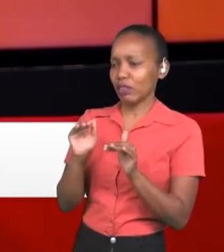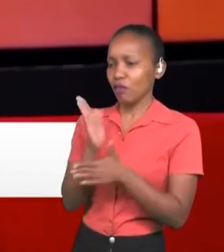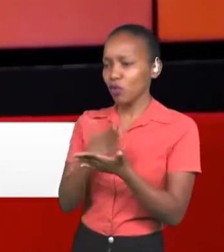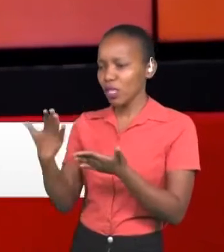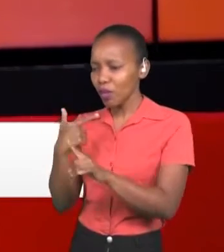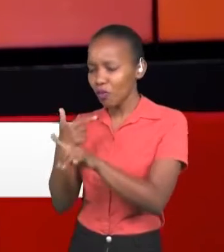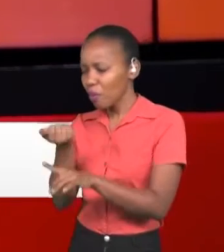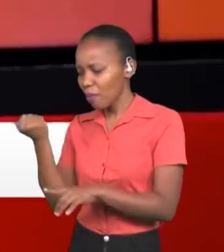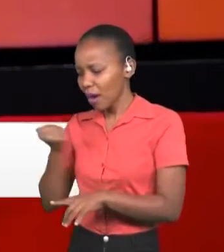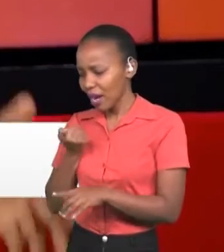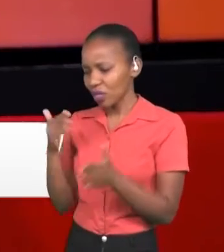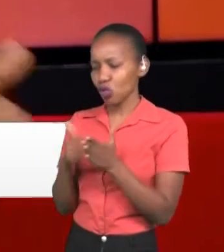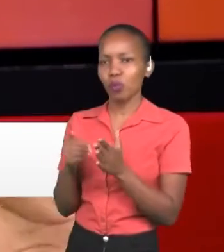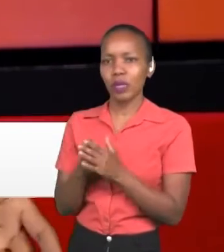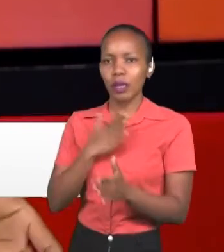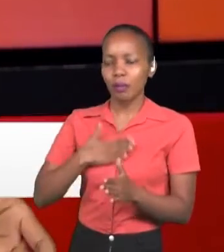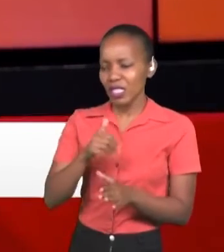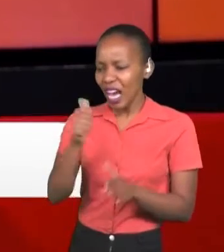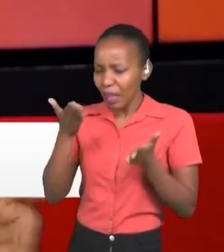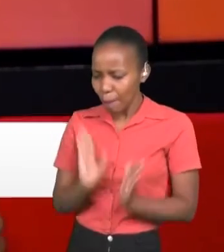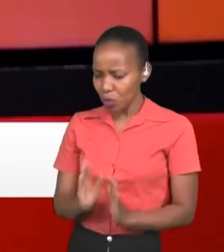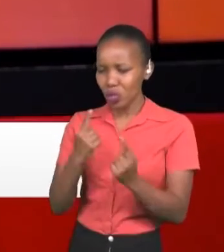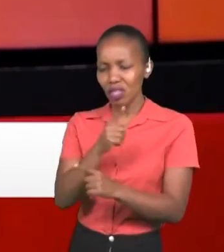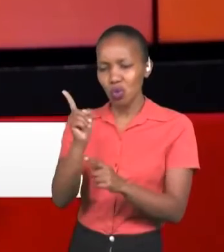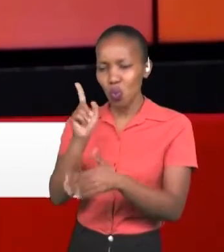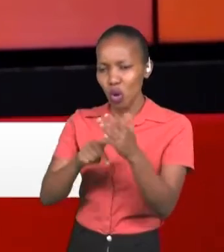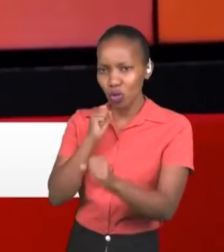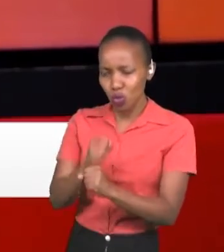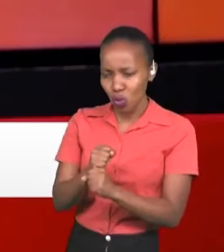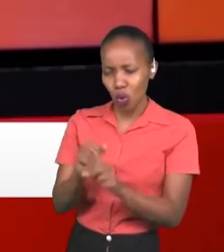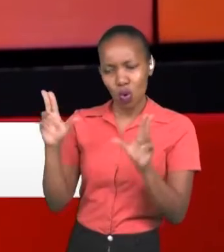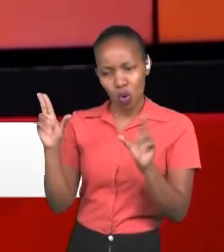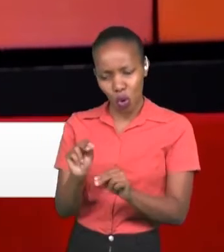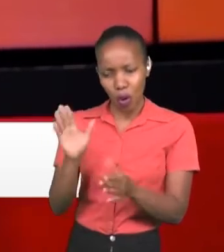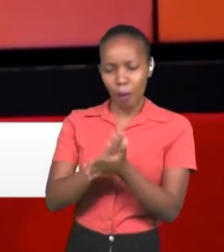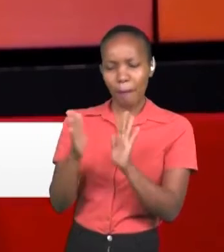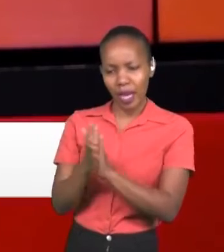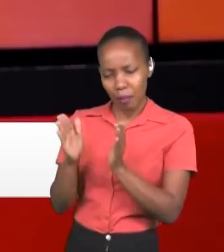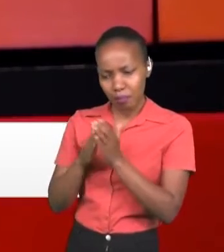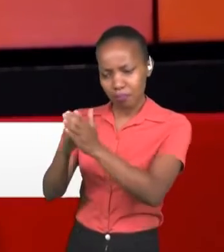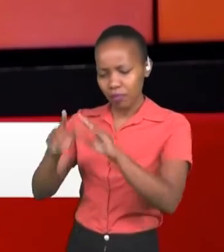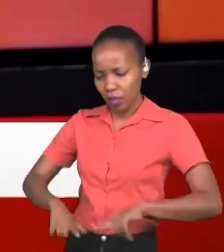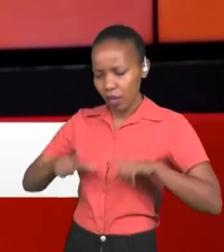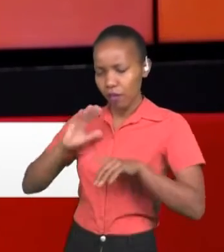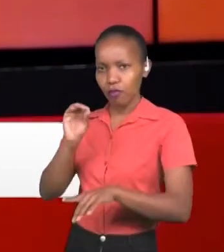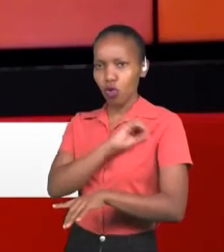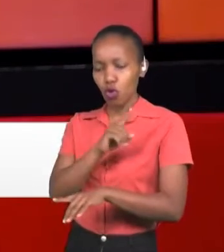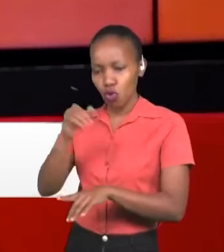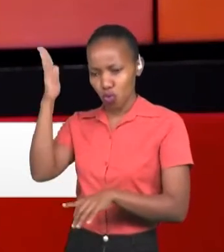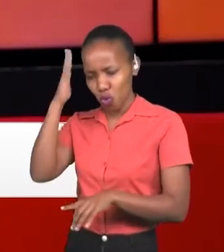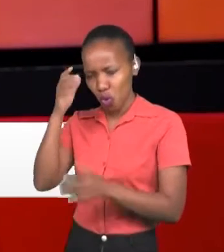it's that simple. Let no one tell you what to do. Mm-hmm. At the end of the day, be the command of your of your life. Yeah. Unajua vile account in a